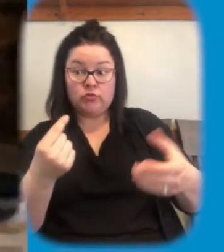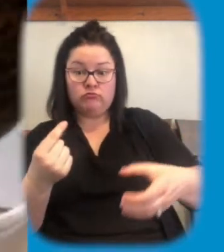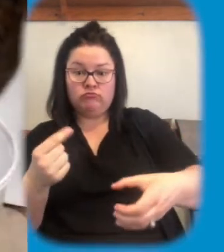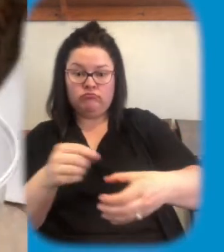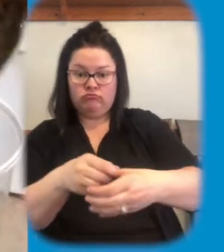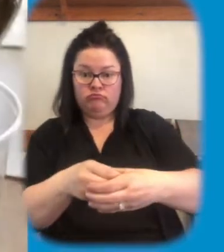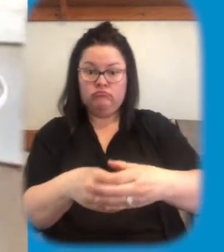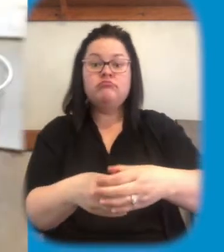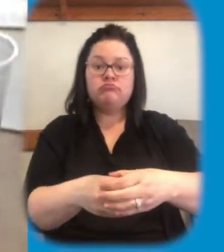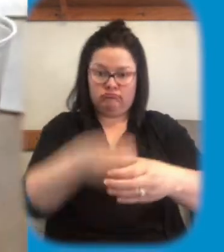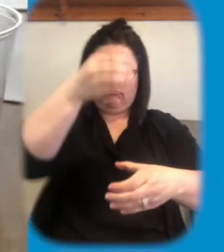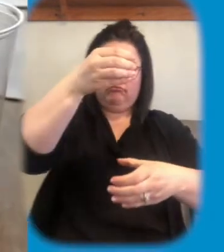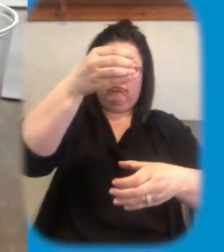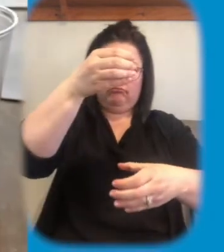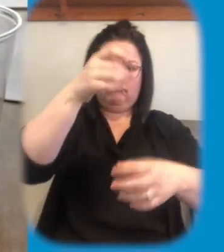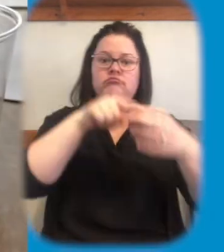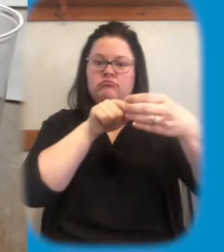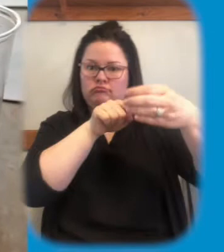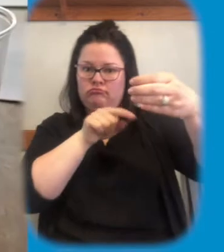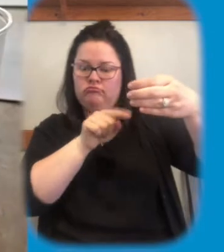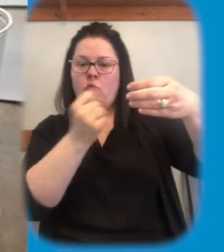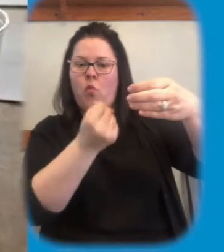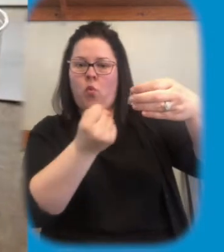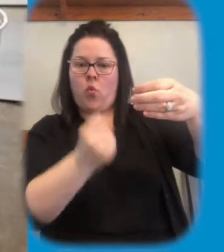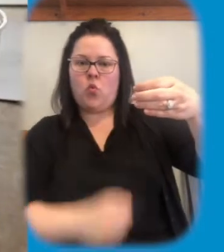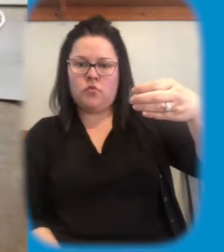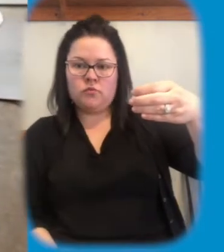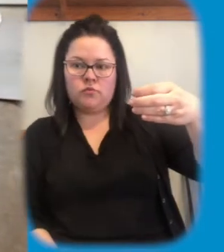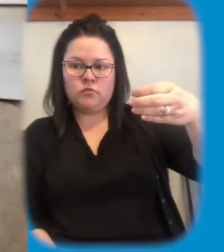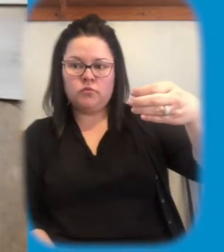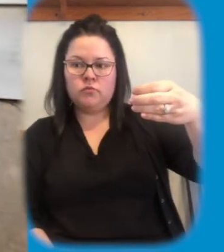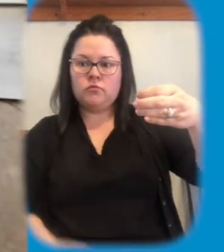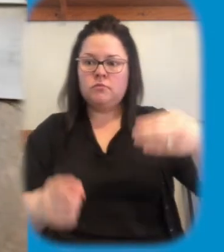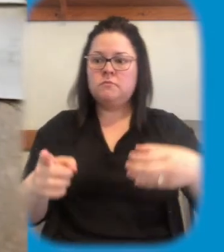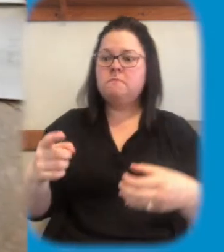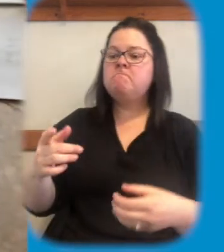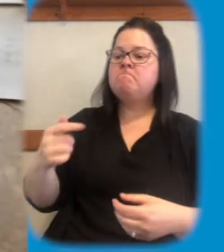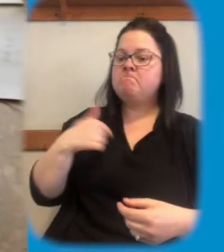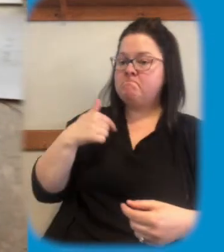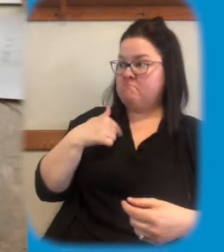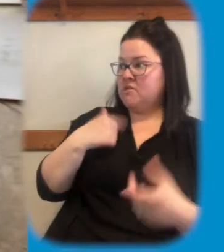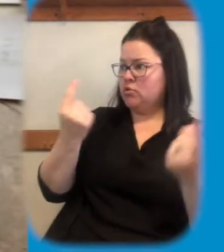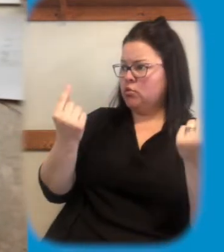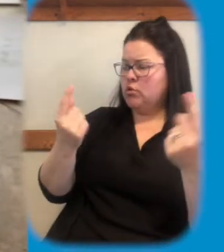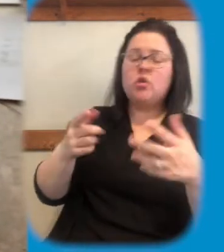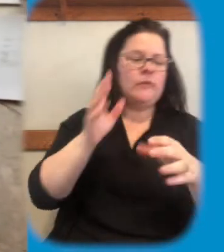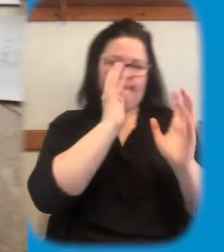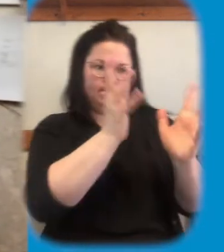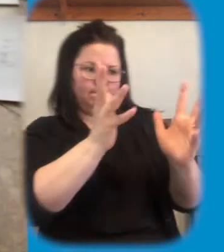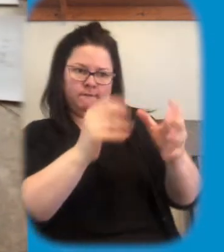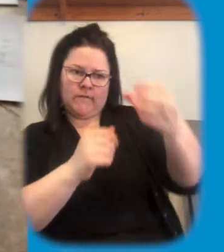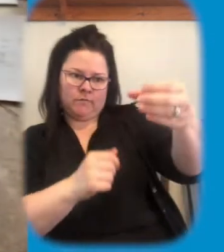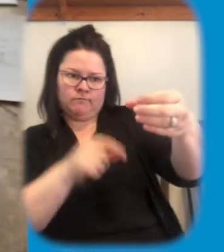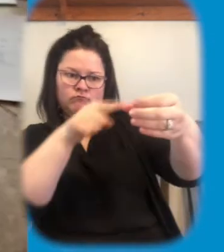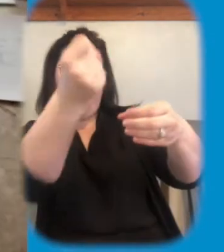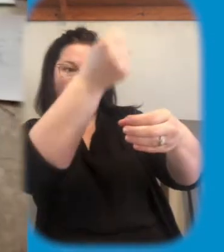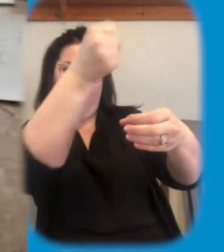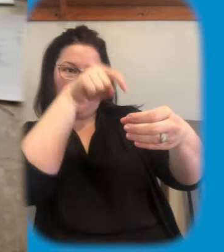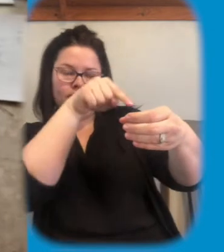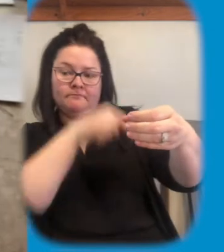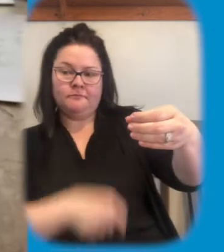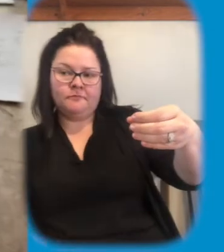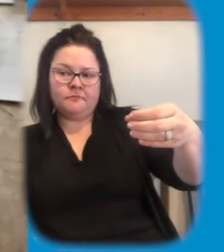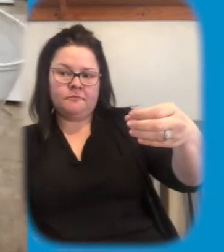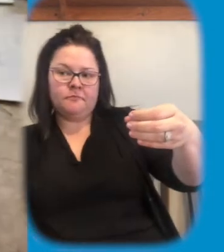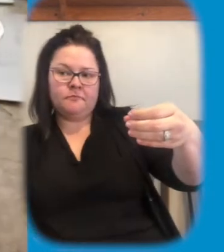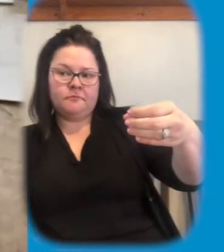above here. And we're going to try A first. Wait, am I going to remove that? Nope, you're just going to leave this just as is.